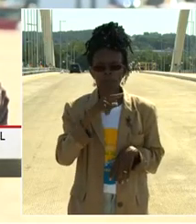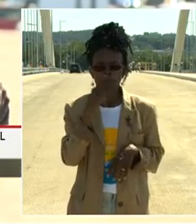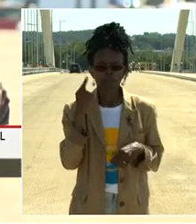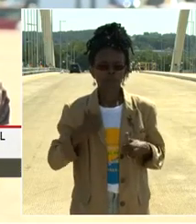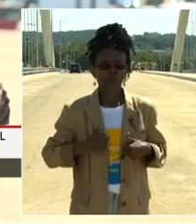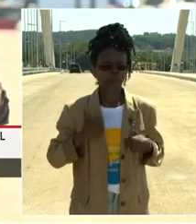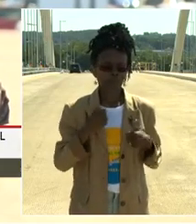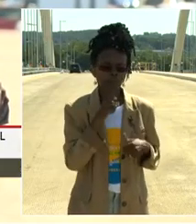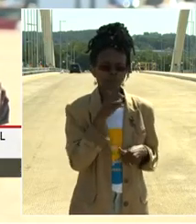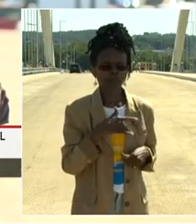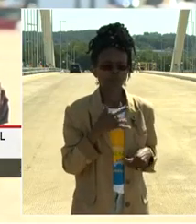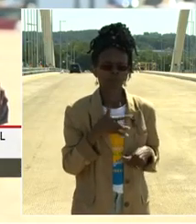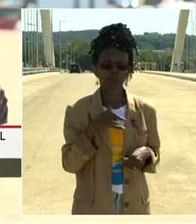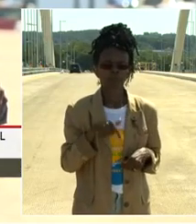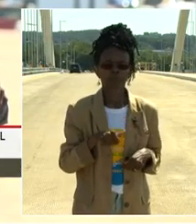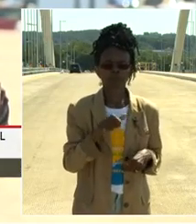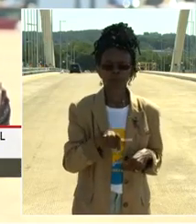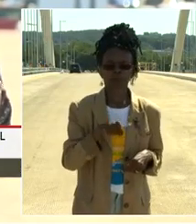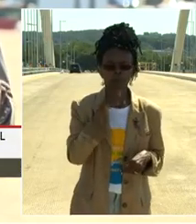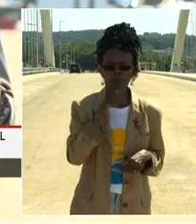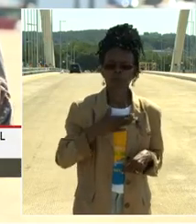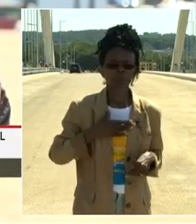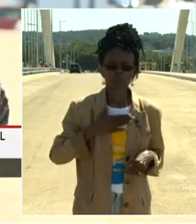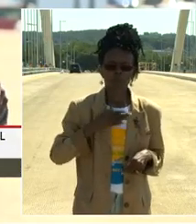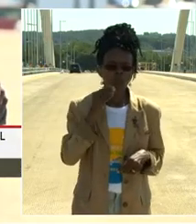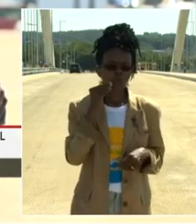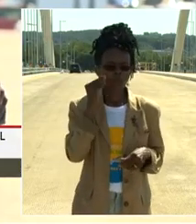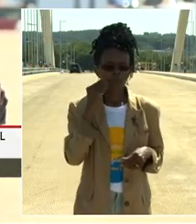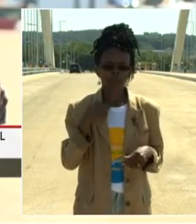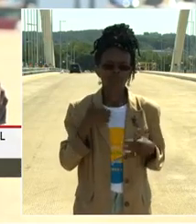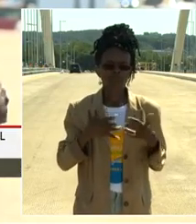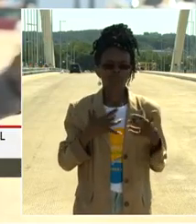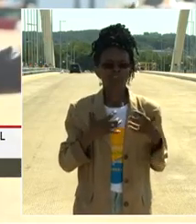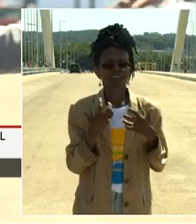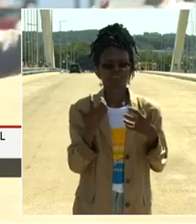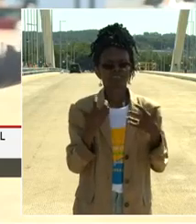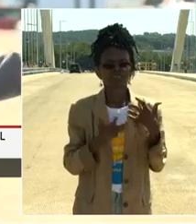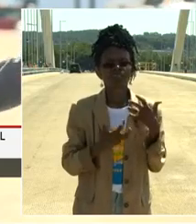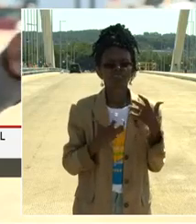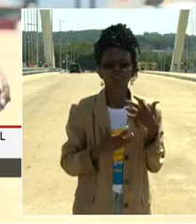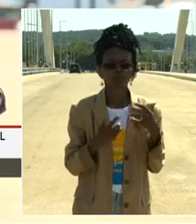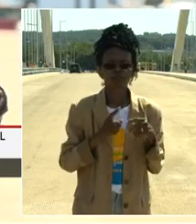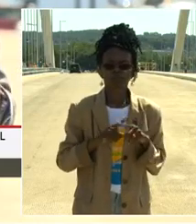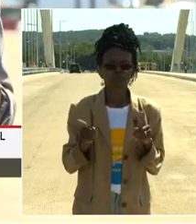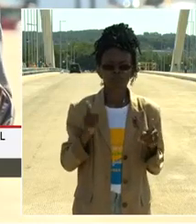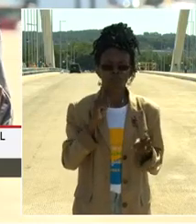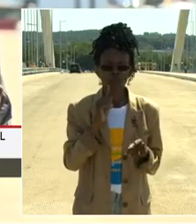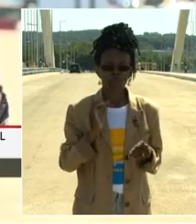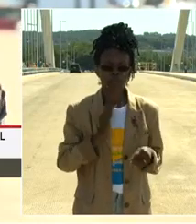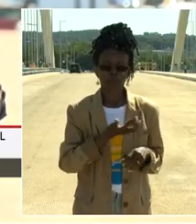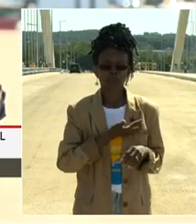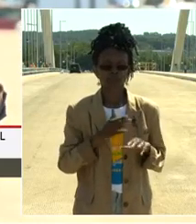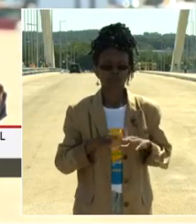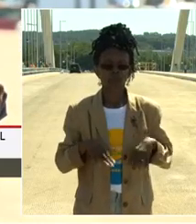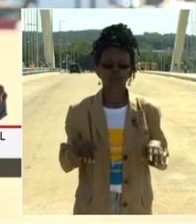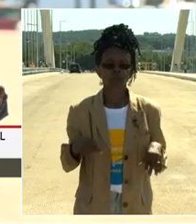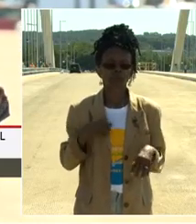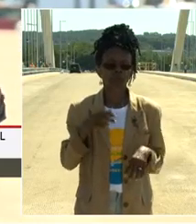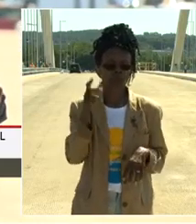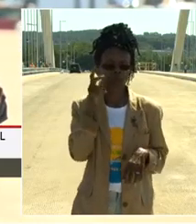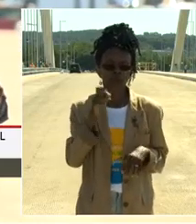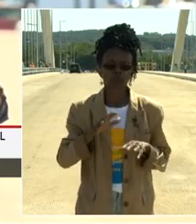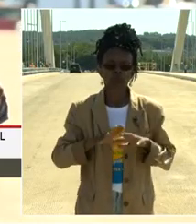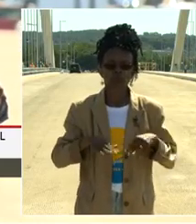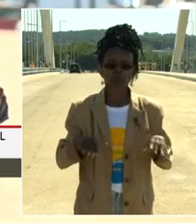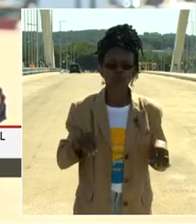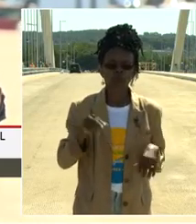D.C. anymore. And more importantly, for our children. When we hear the students from Duke Ellington, I always wonder, what about the